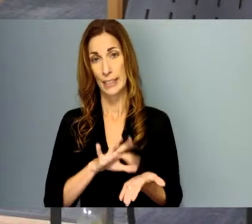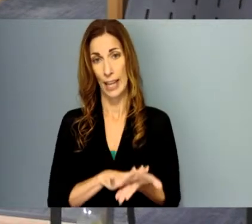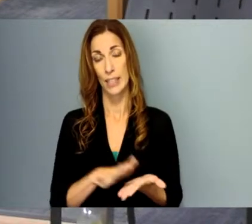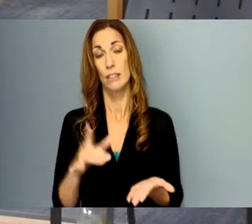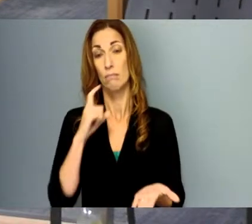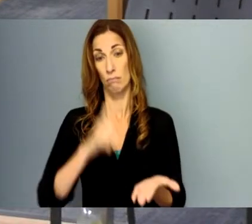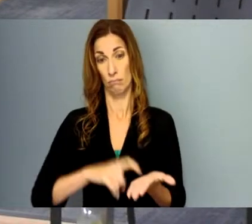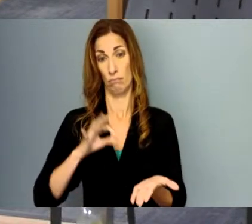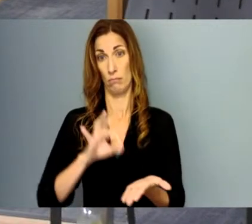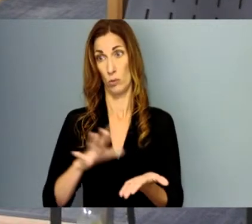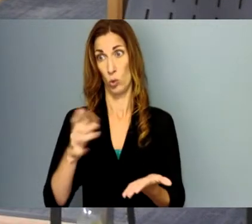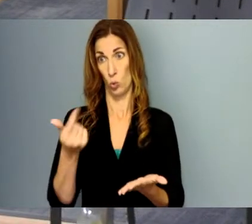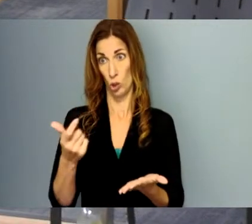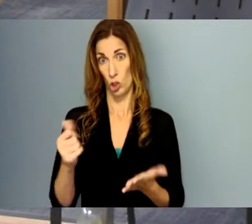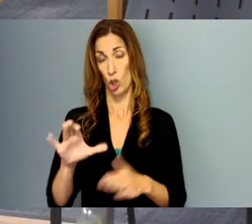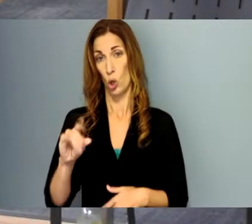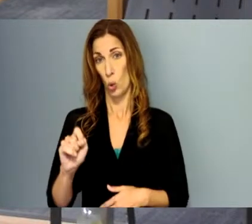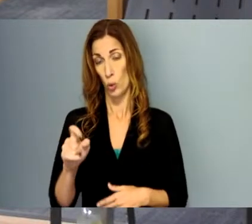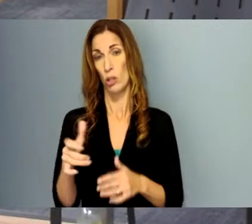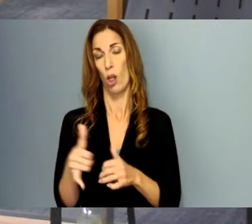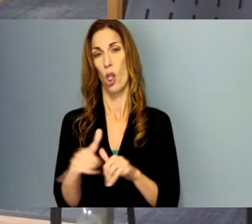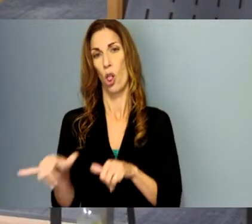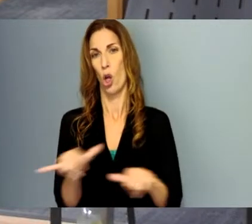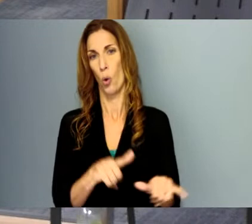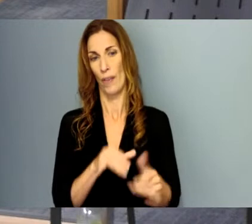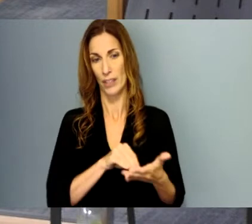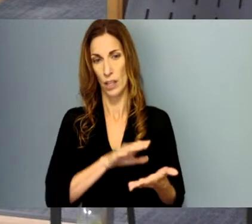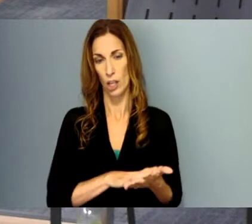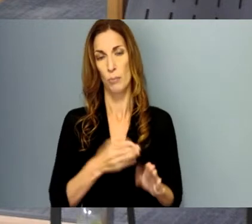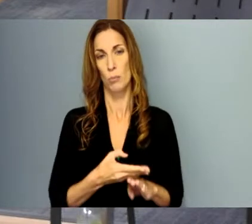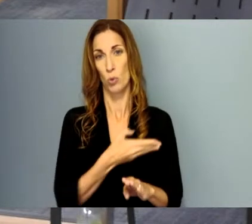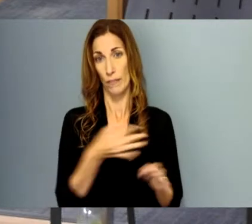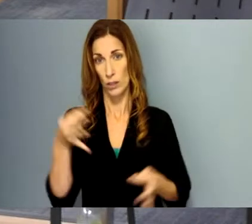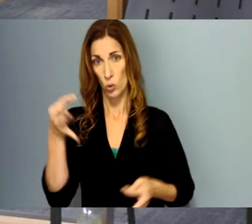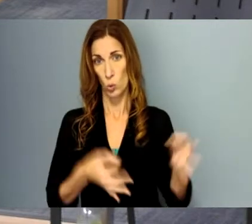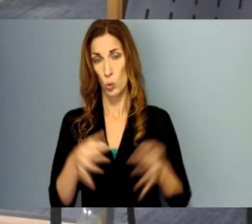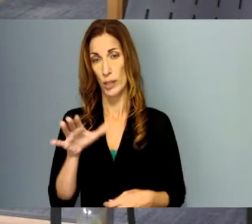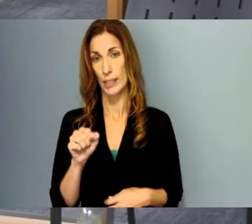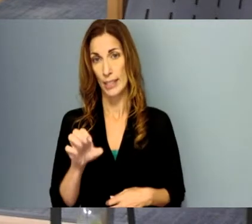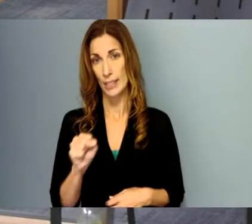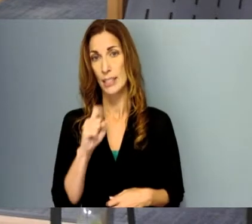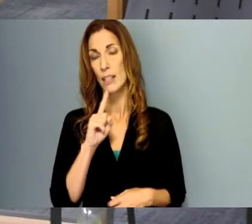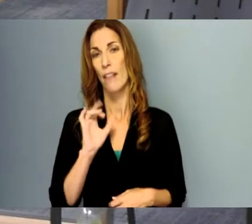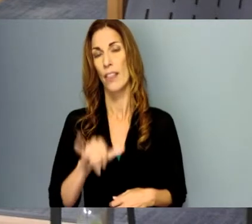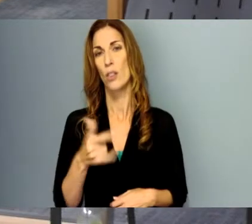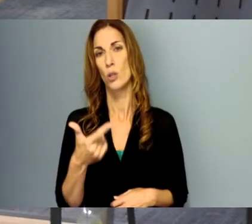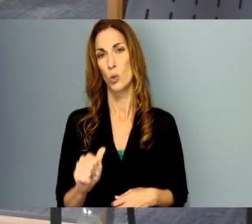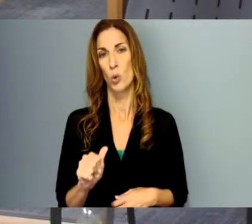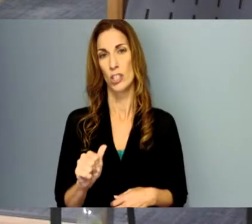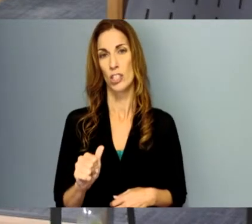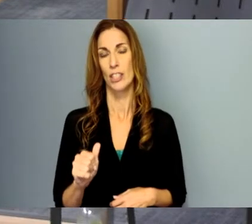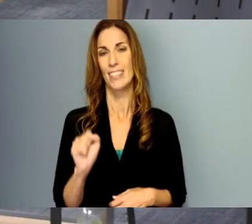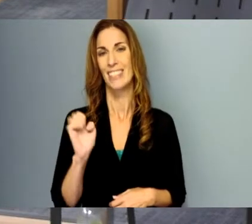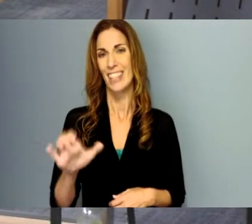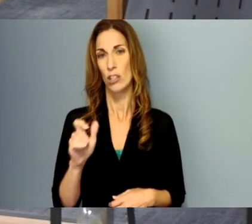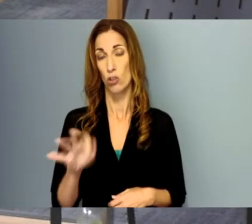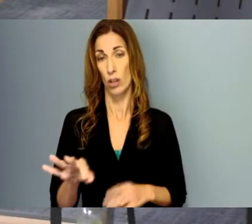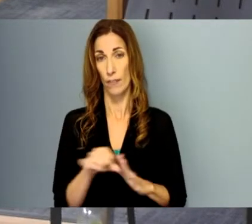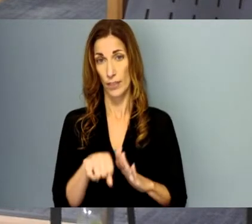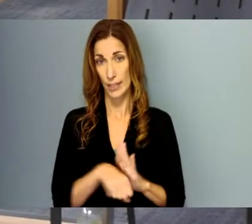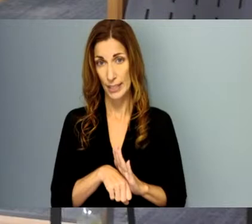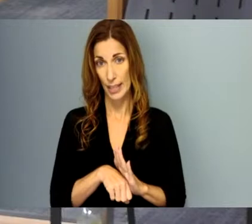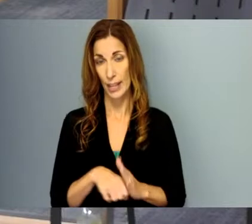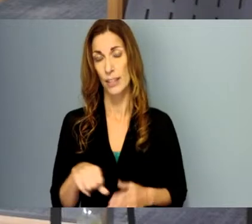codes along with documented previous court cases in which the Georgia Secretary of State,